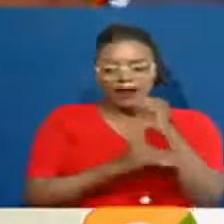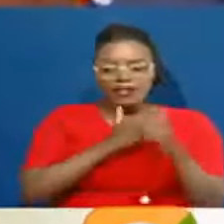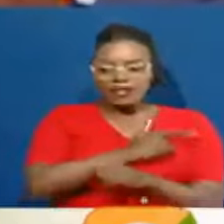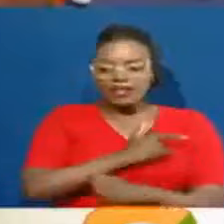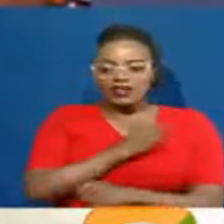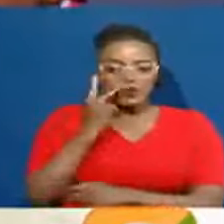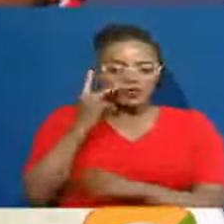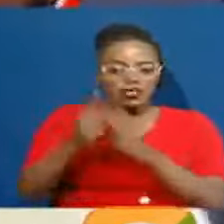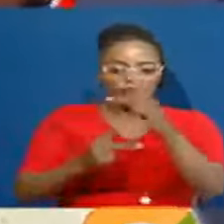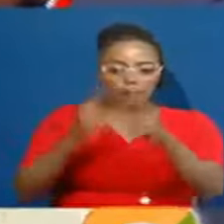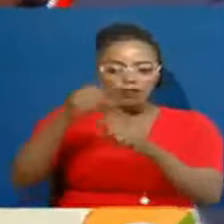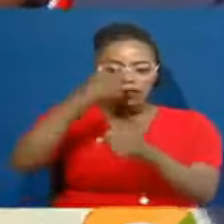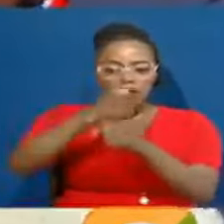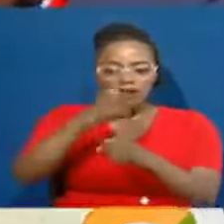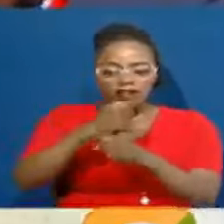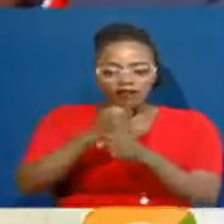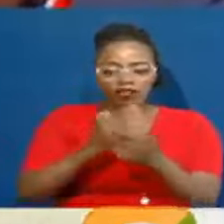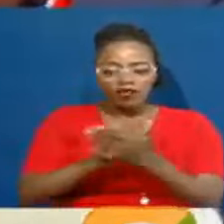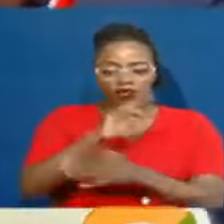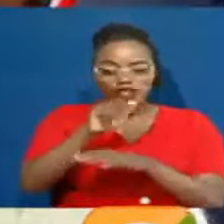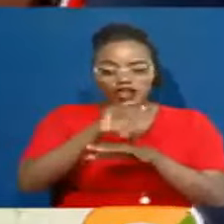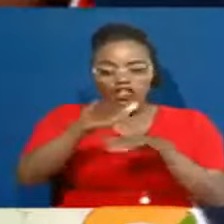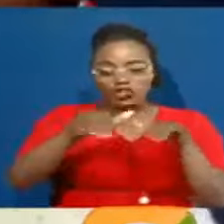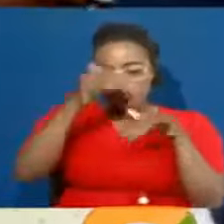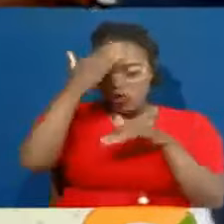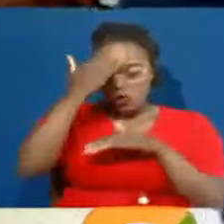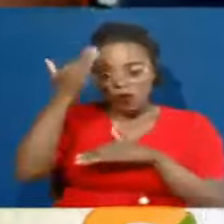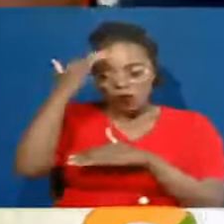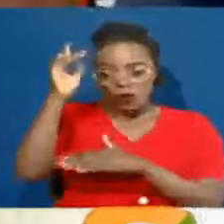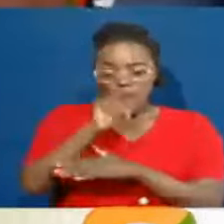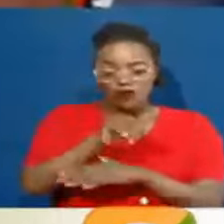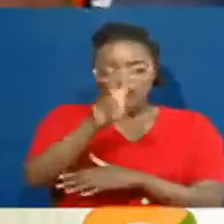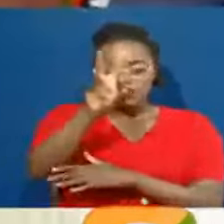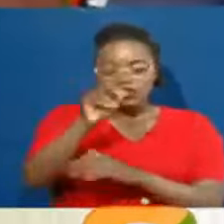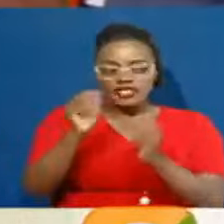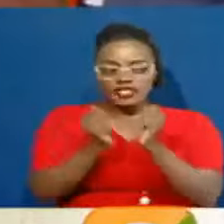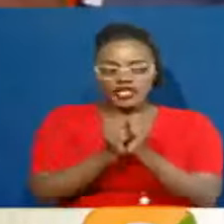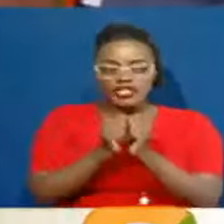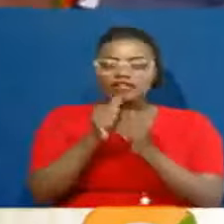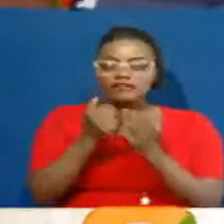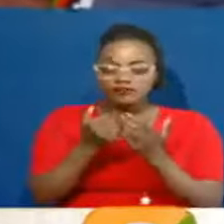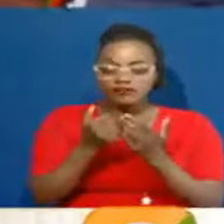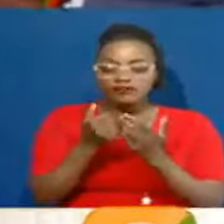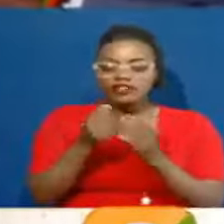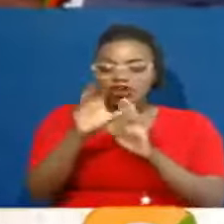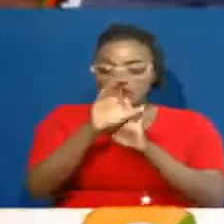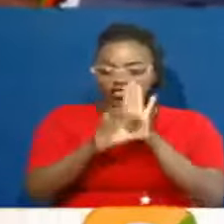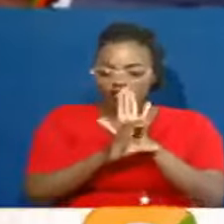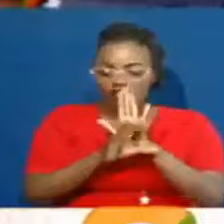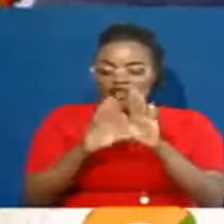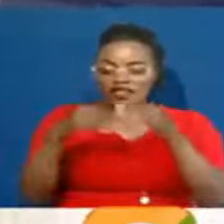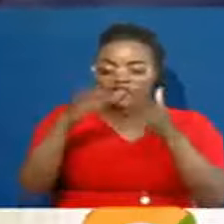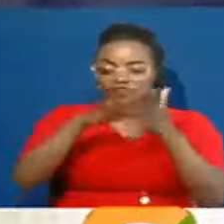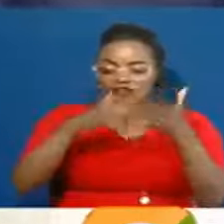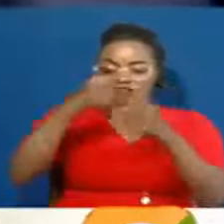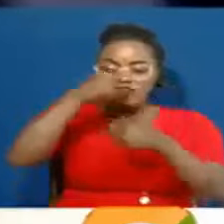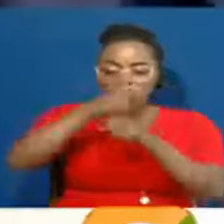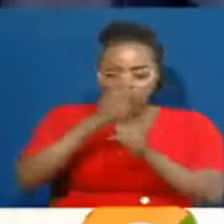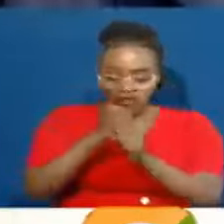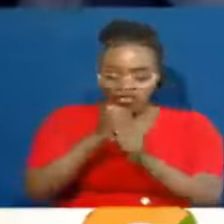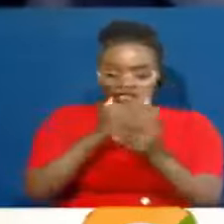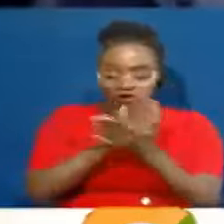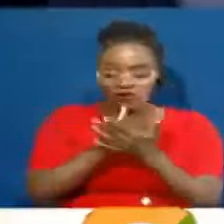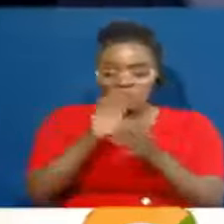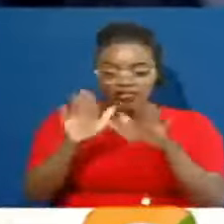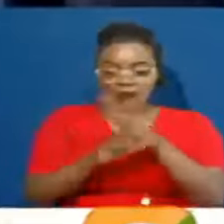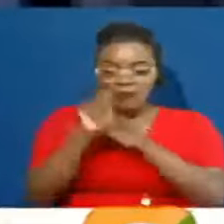how the process has been carried out by Parliament, because we know the 2010 Constitution gave us a framework to ensure that the